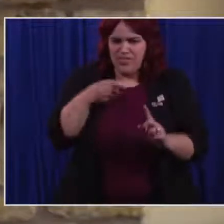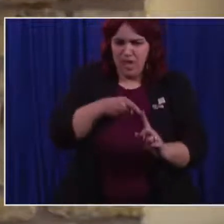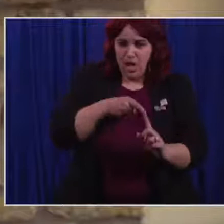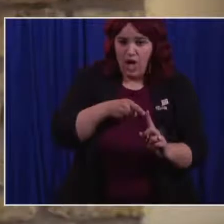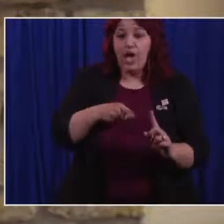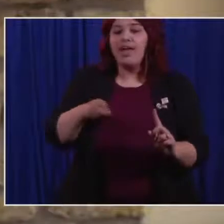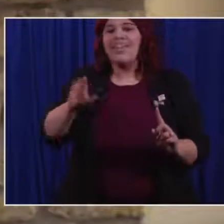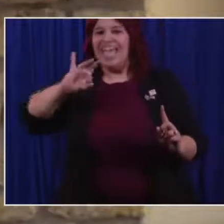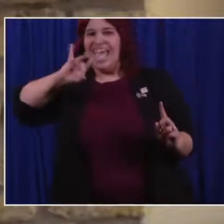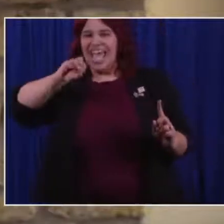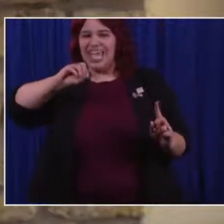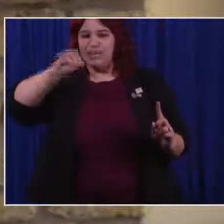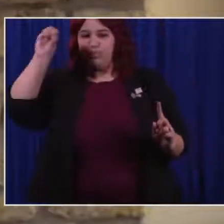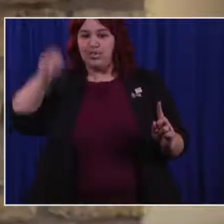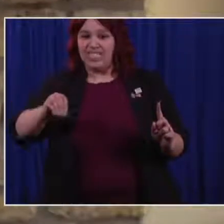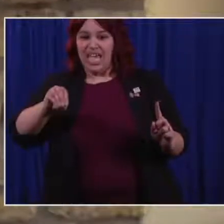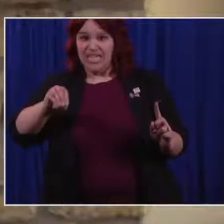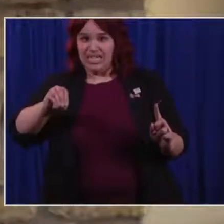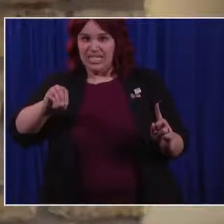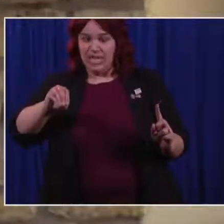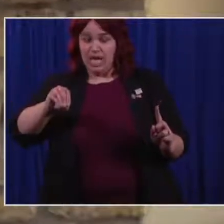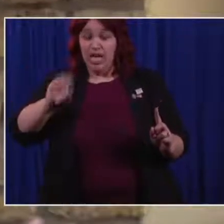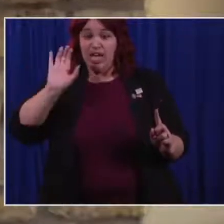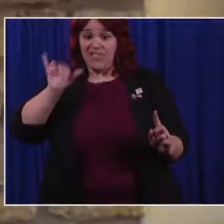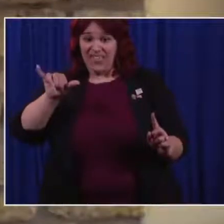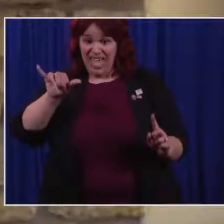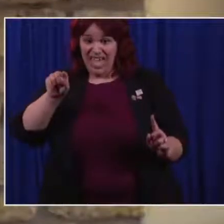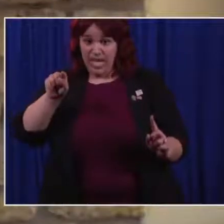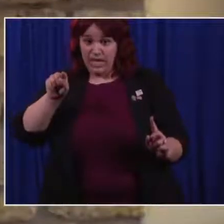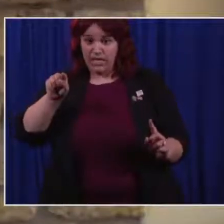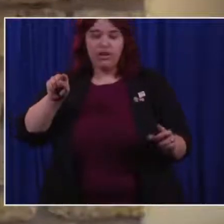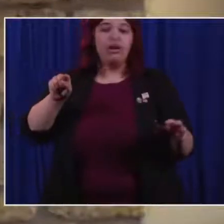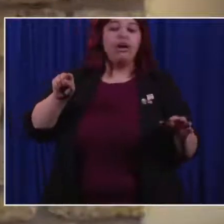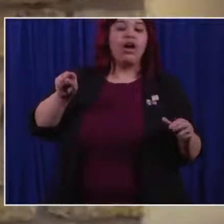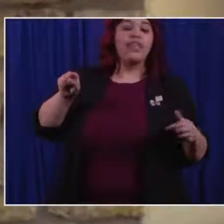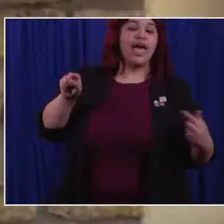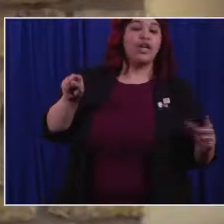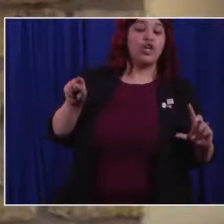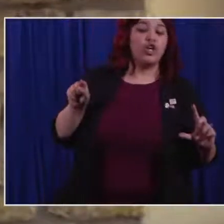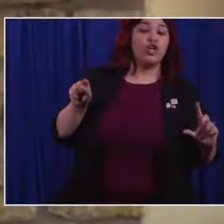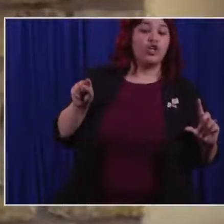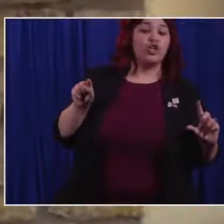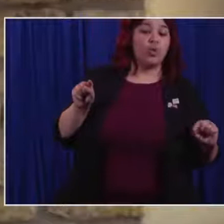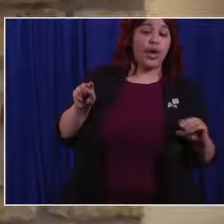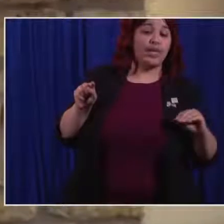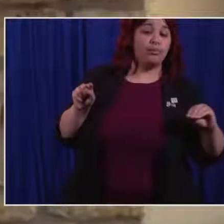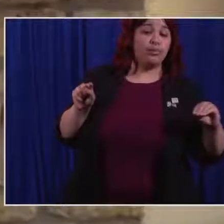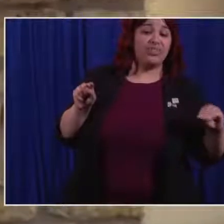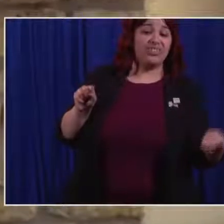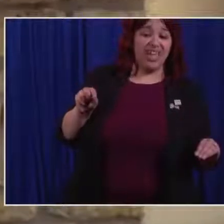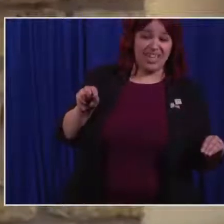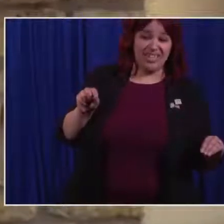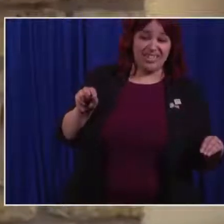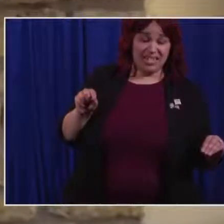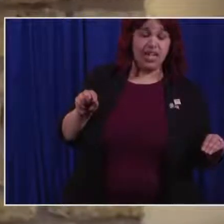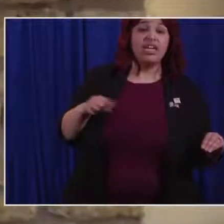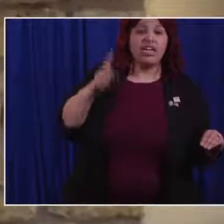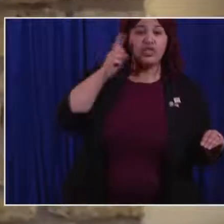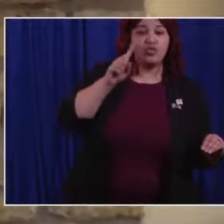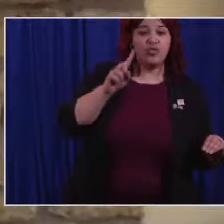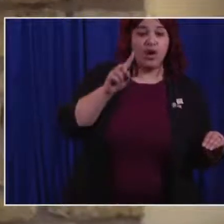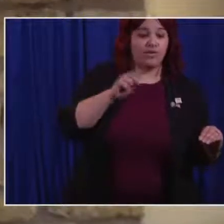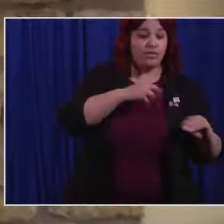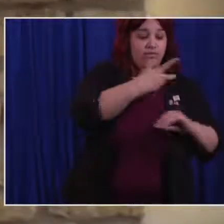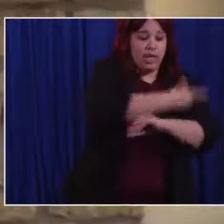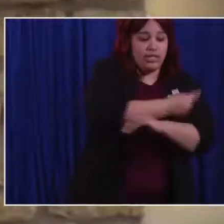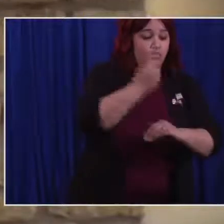that's skewed a little bit. But basically, everybody's getting roughly the same. And so it's interesting to